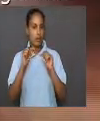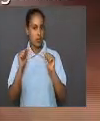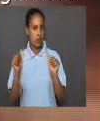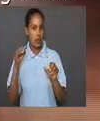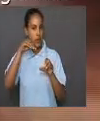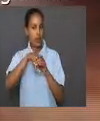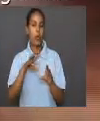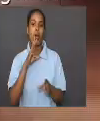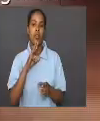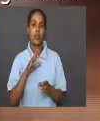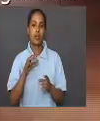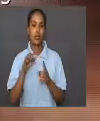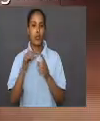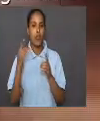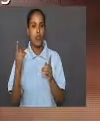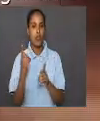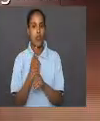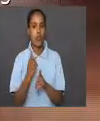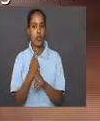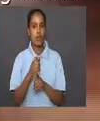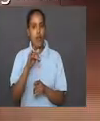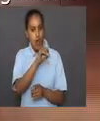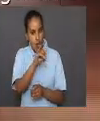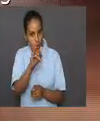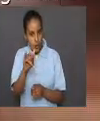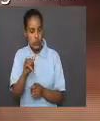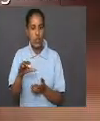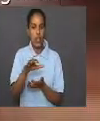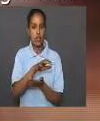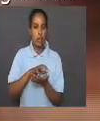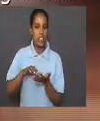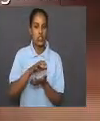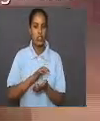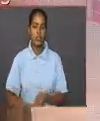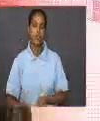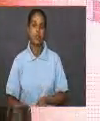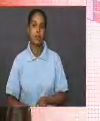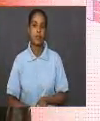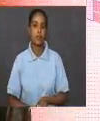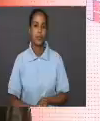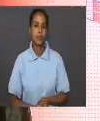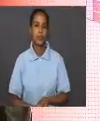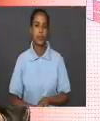in water to form a homogeneous mixture.